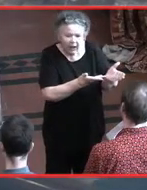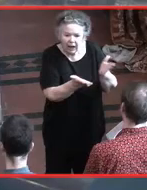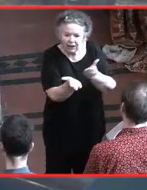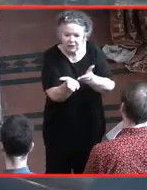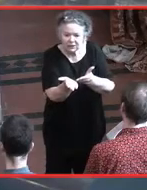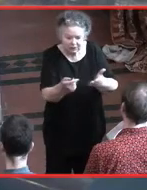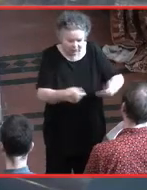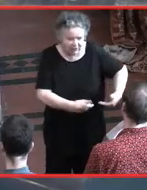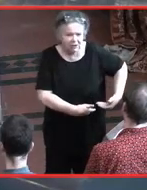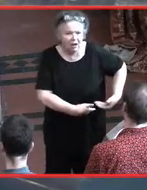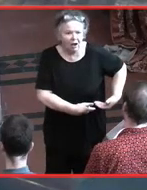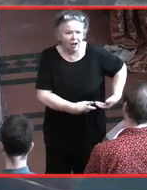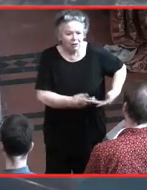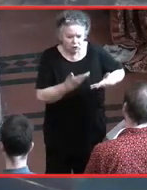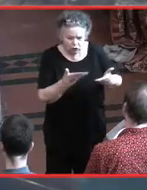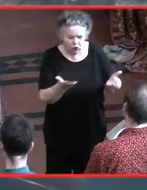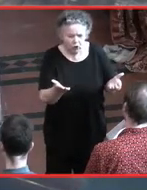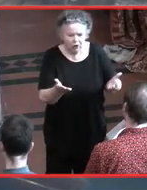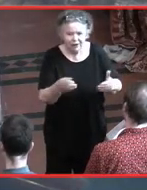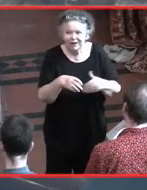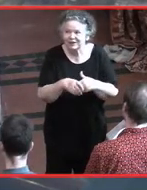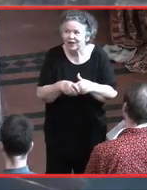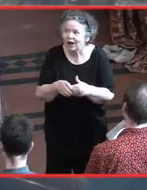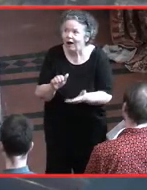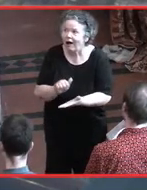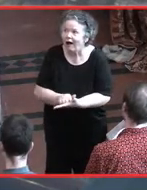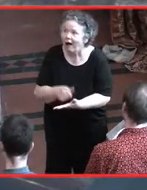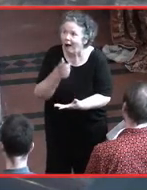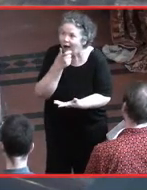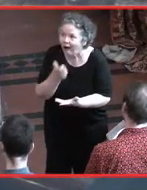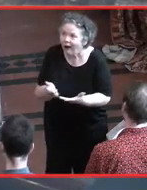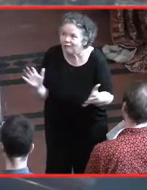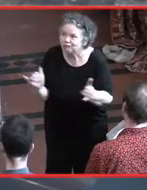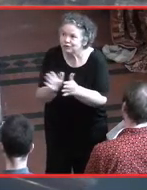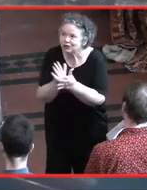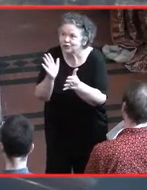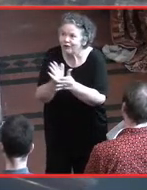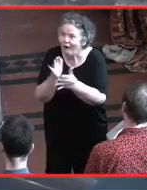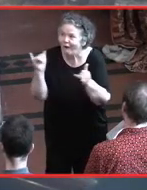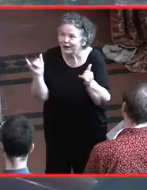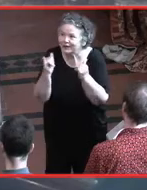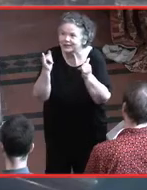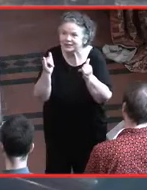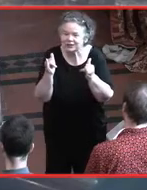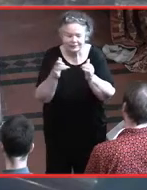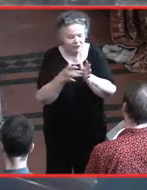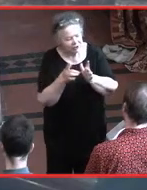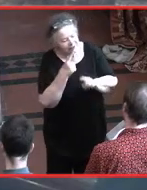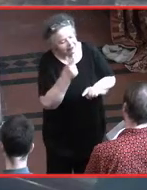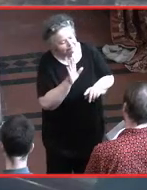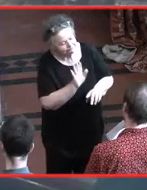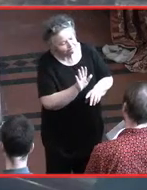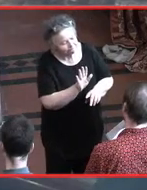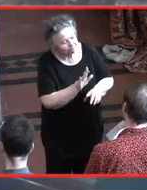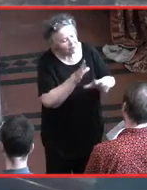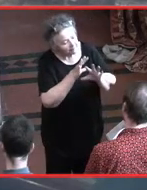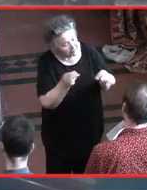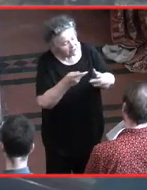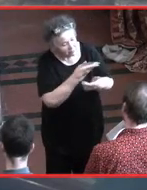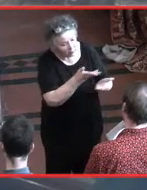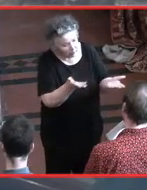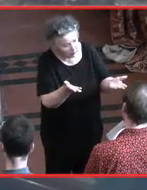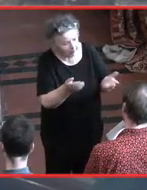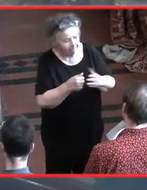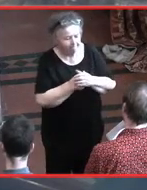side. Then the disciples rejoiced when they saw the Lord. Jesus said to them again, "Peace be with